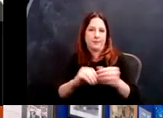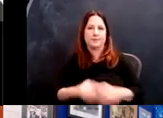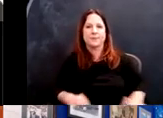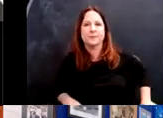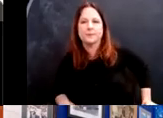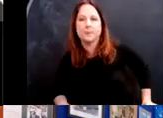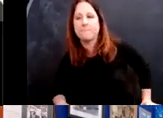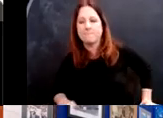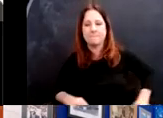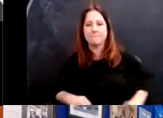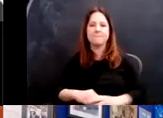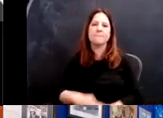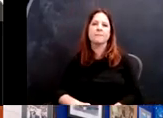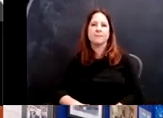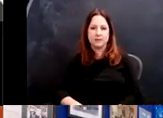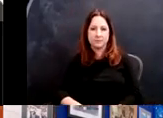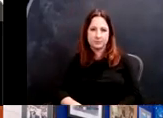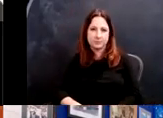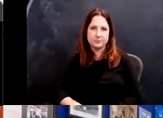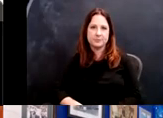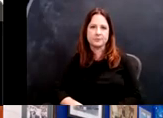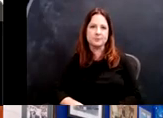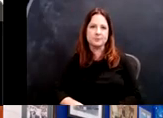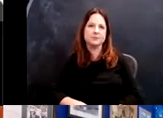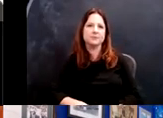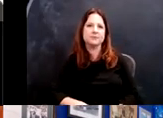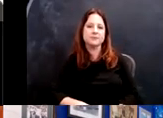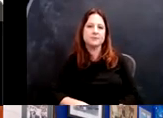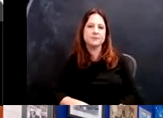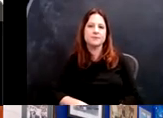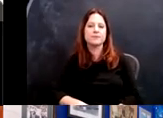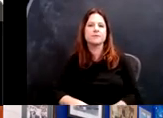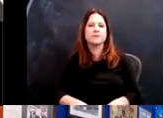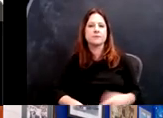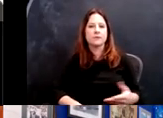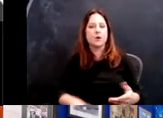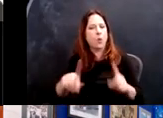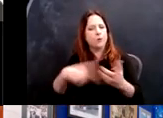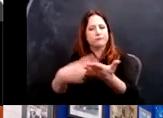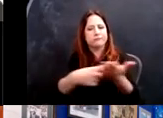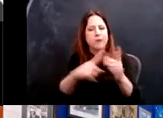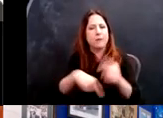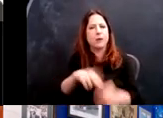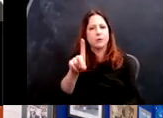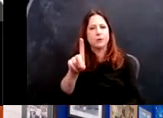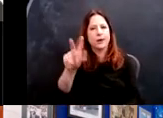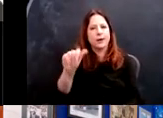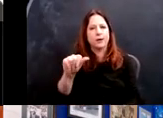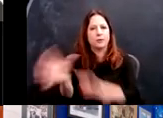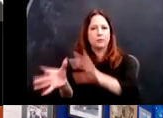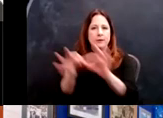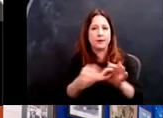It's so effective to be able to talk about data, but yet tie that into a